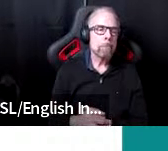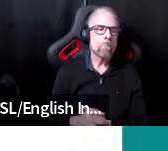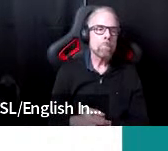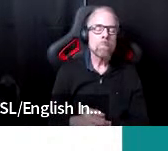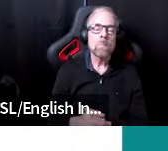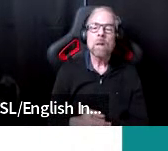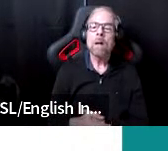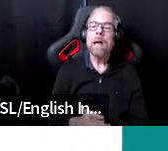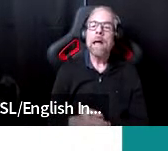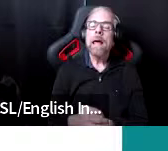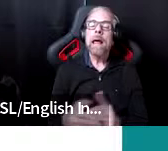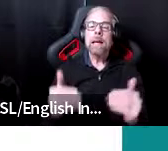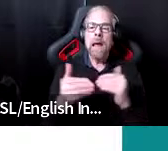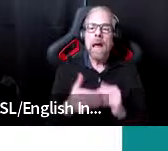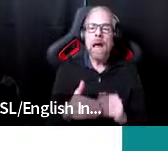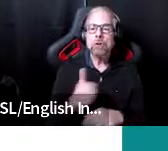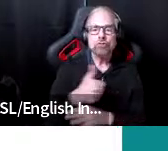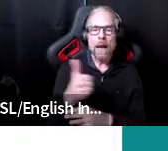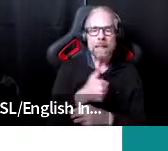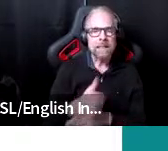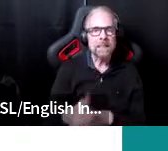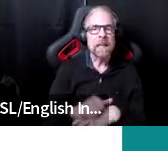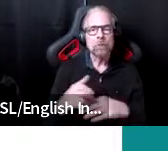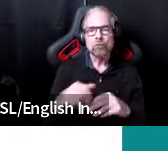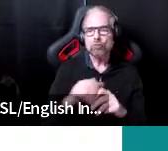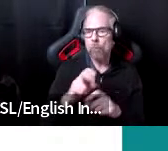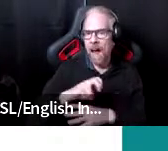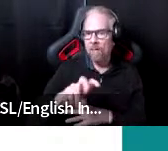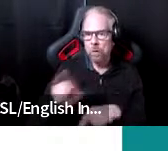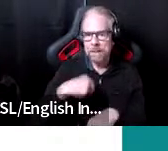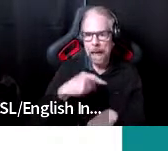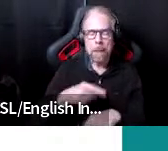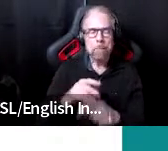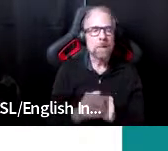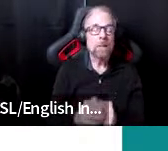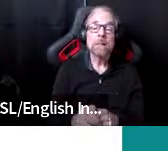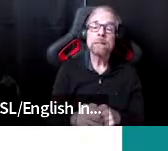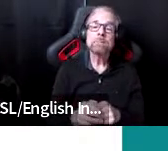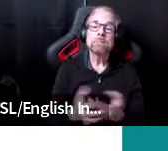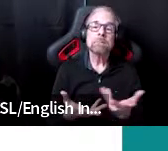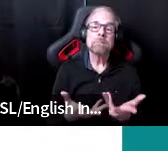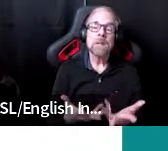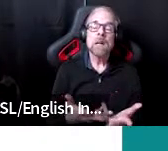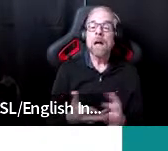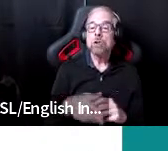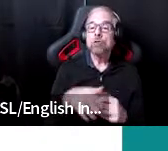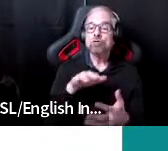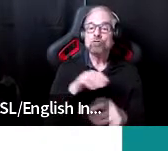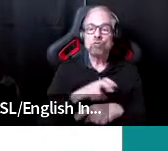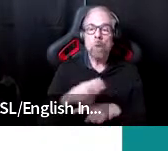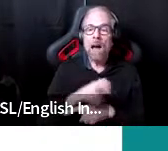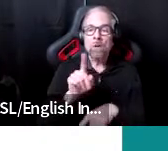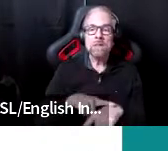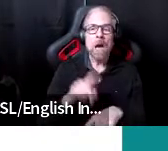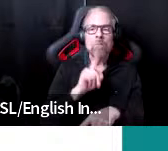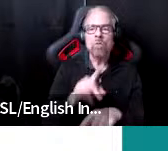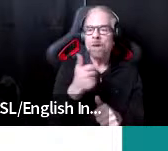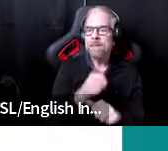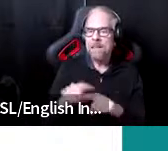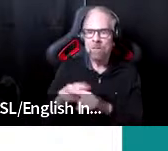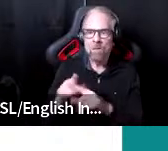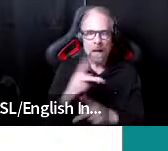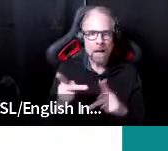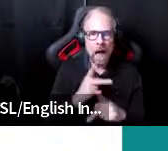Next, I'm going to get into transit travel times. So we studied travel times for transit for each mode of transit.